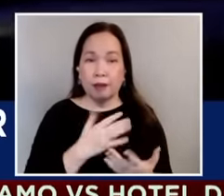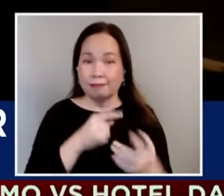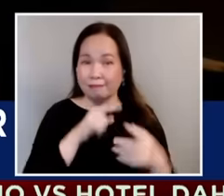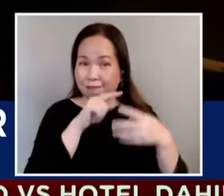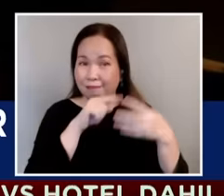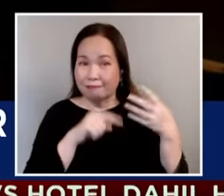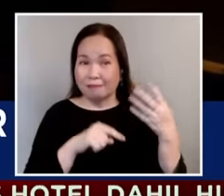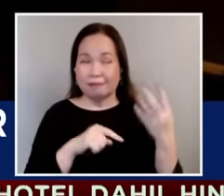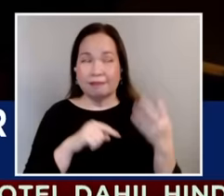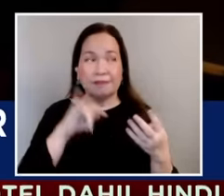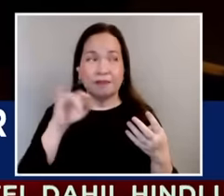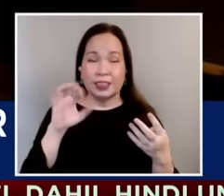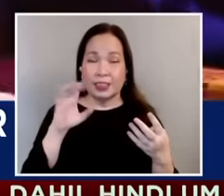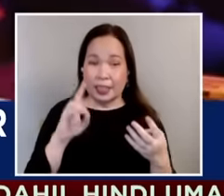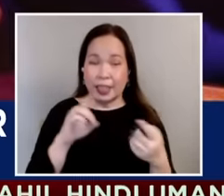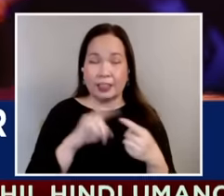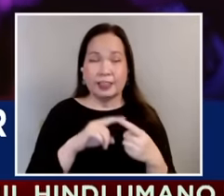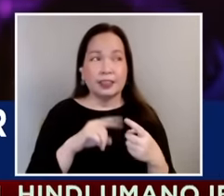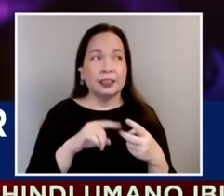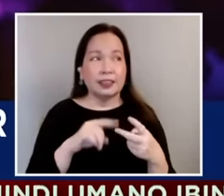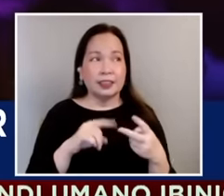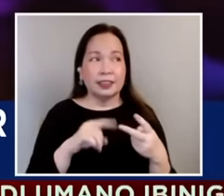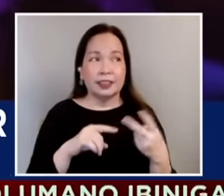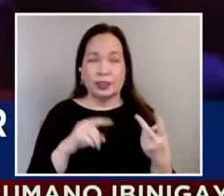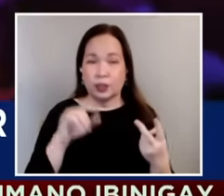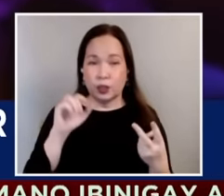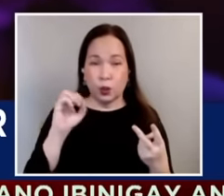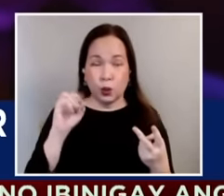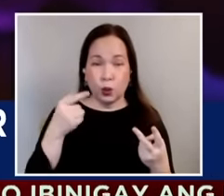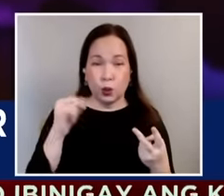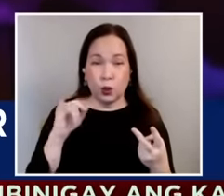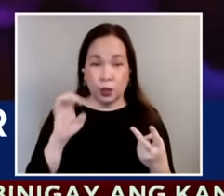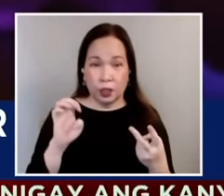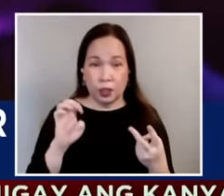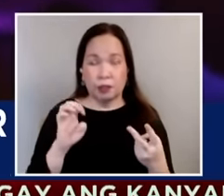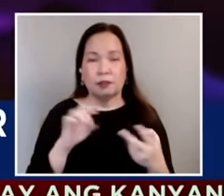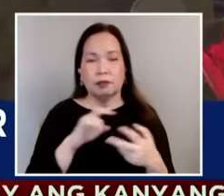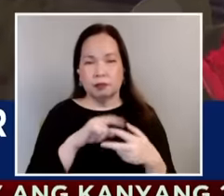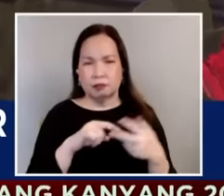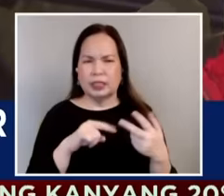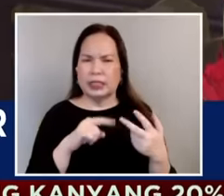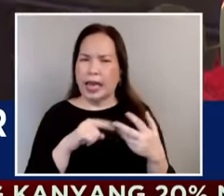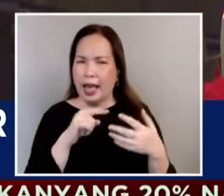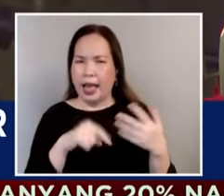American Idol winner Jordan Sparks at American Idol runner-up Catherine McPhee.